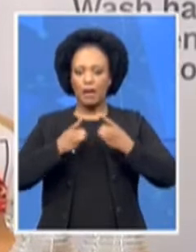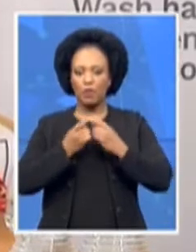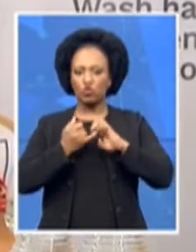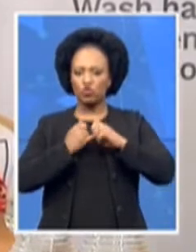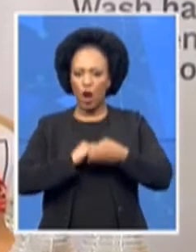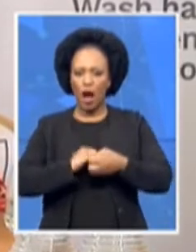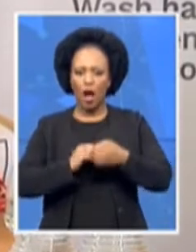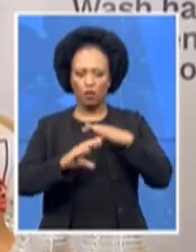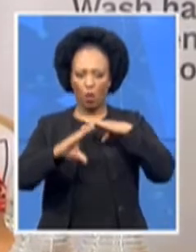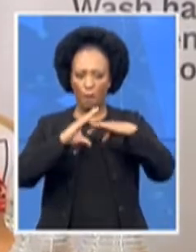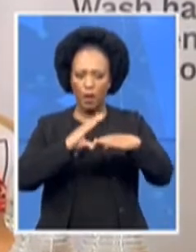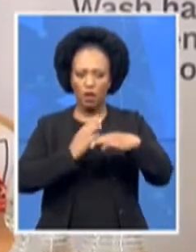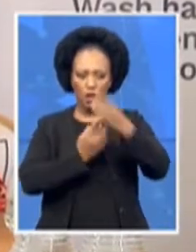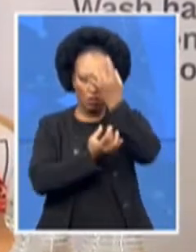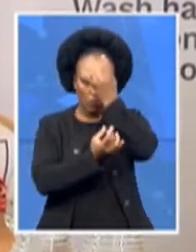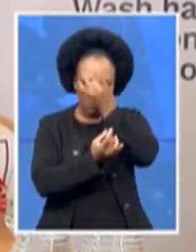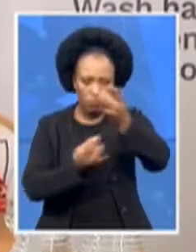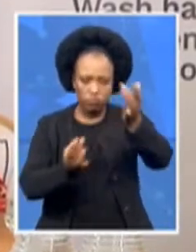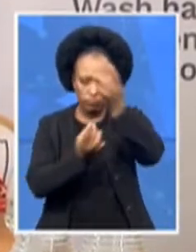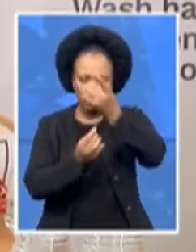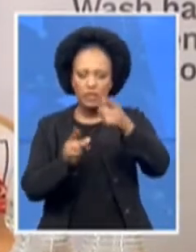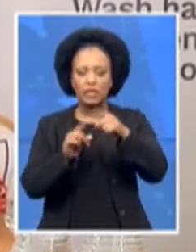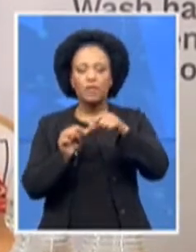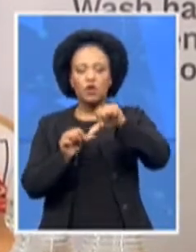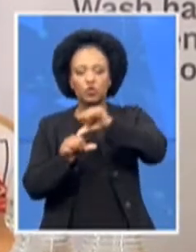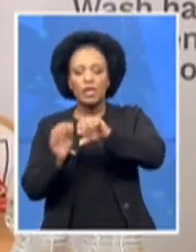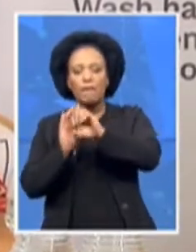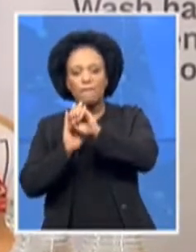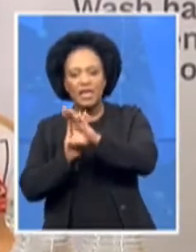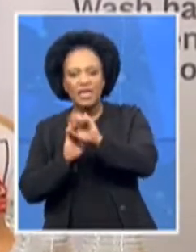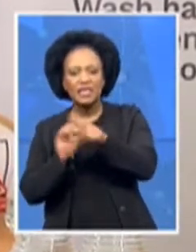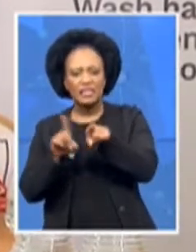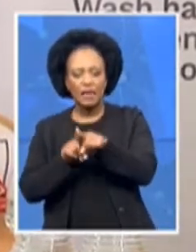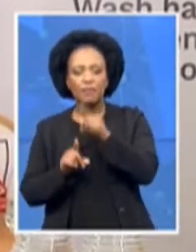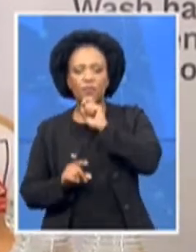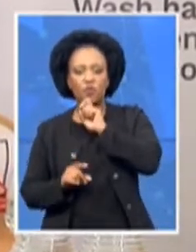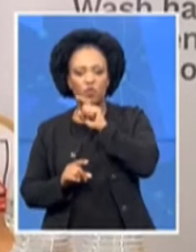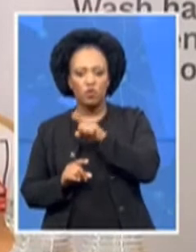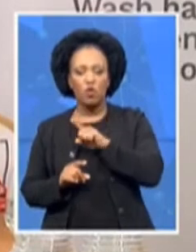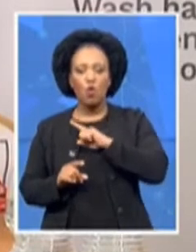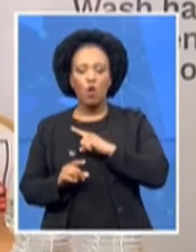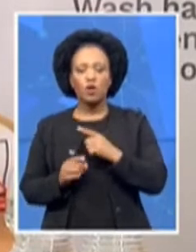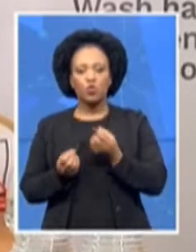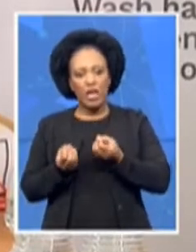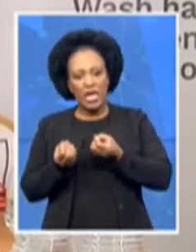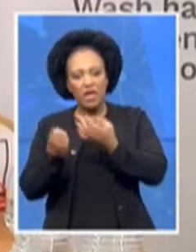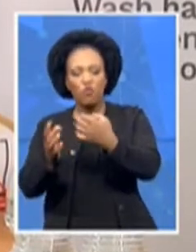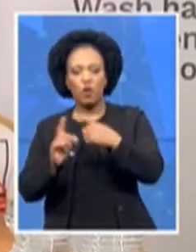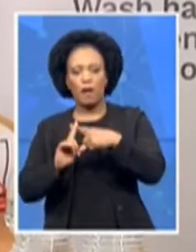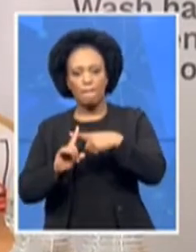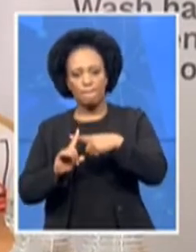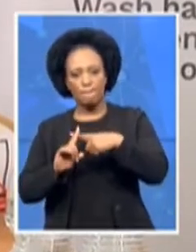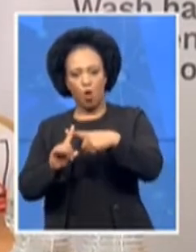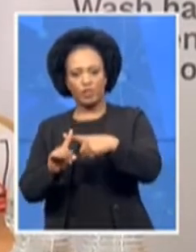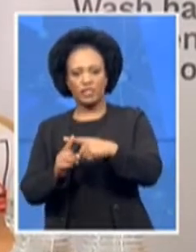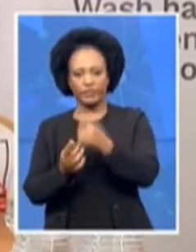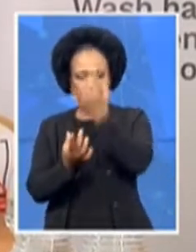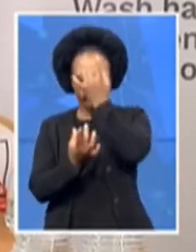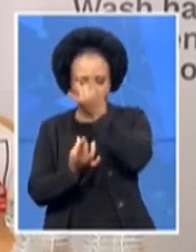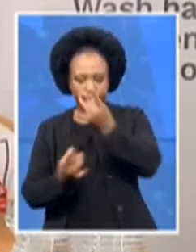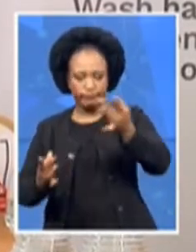media to also give the positive messages around the issues of the